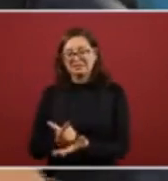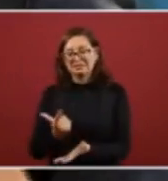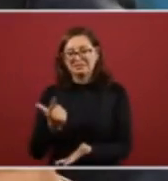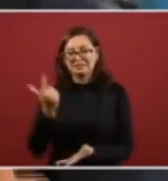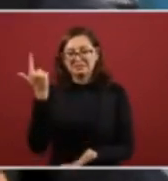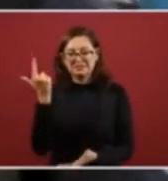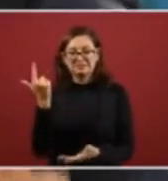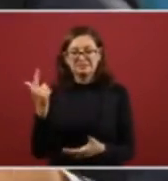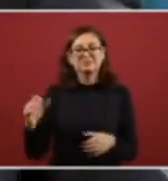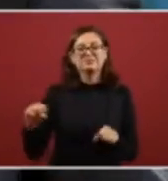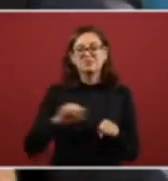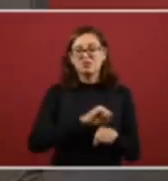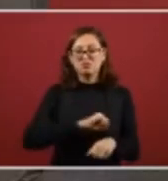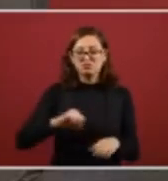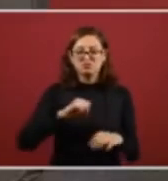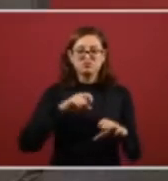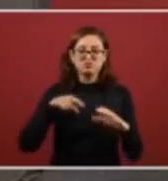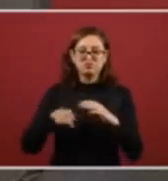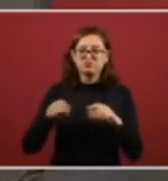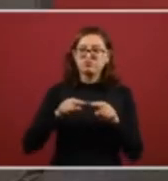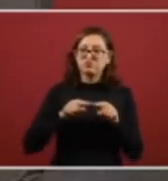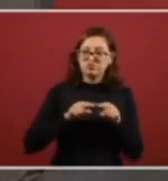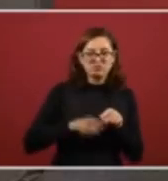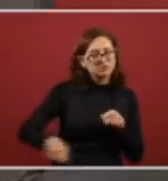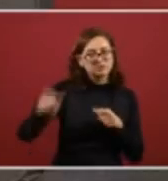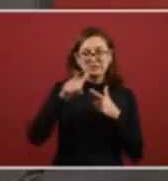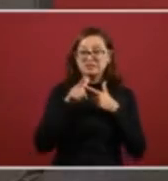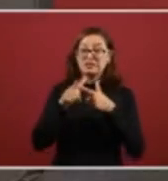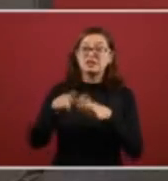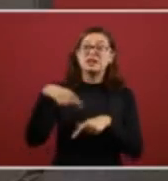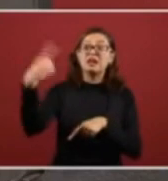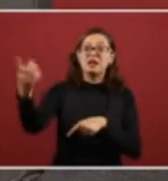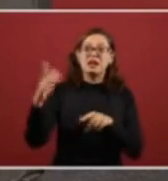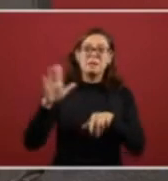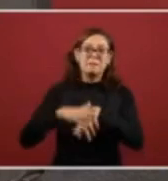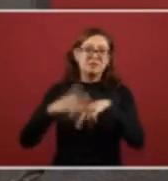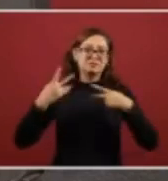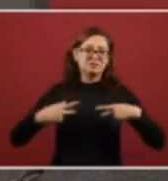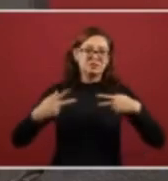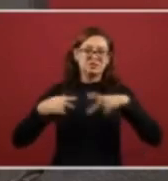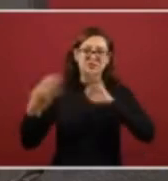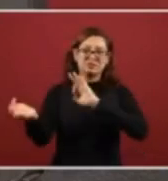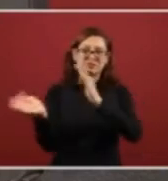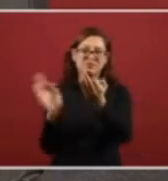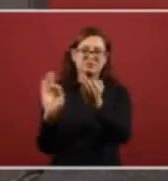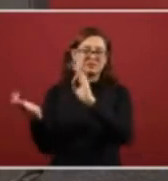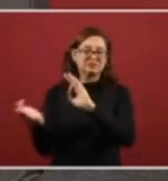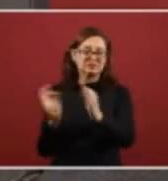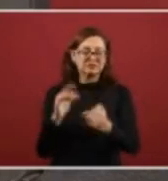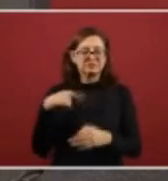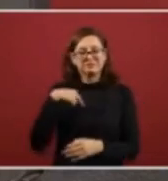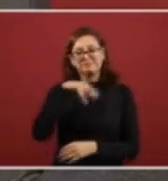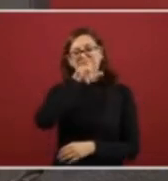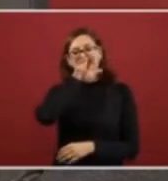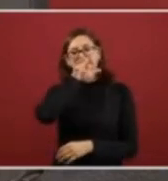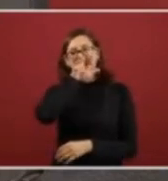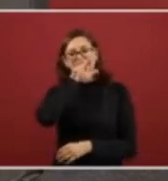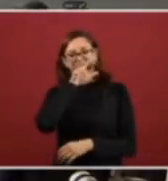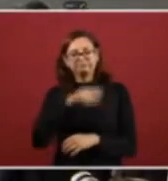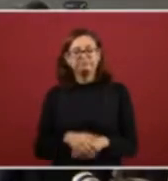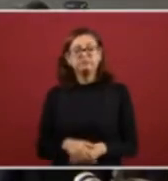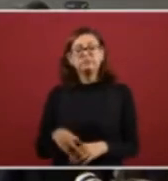it would be stay night, and then it would dissipate and go into the population if it